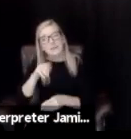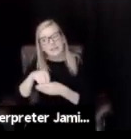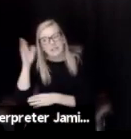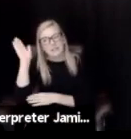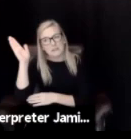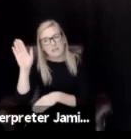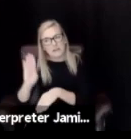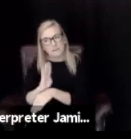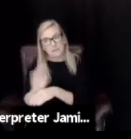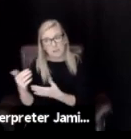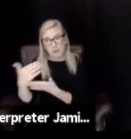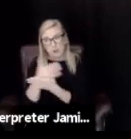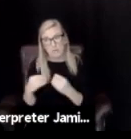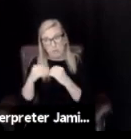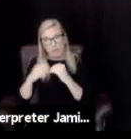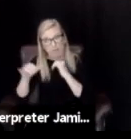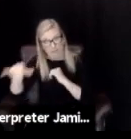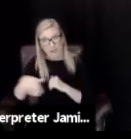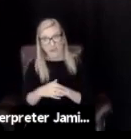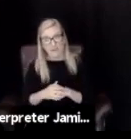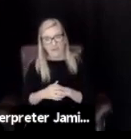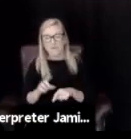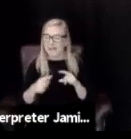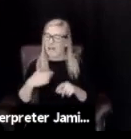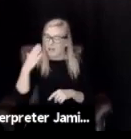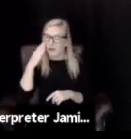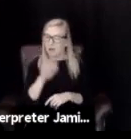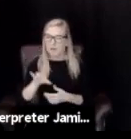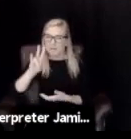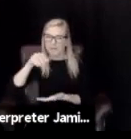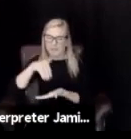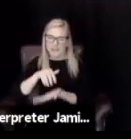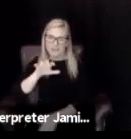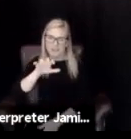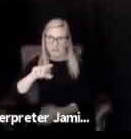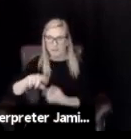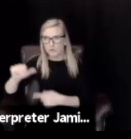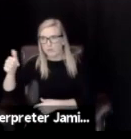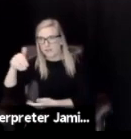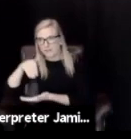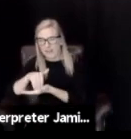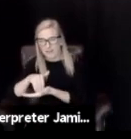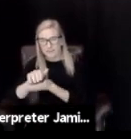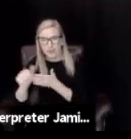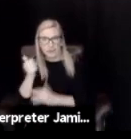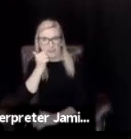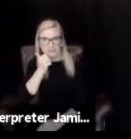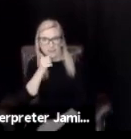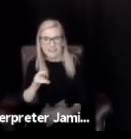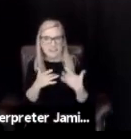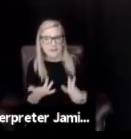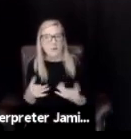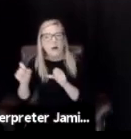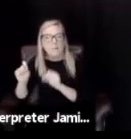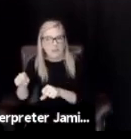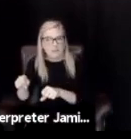even more than that. But I know for a fact about the $7,500 to $10,000 a day. I know that is possible